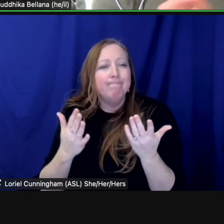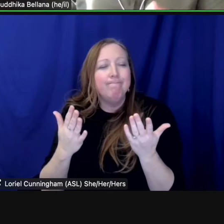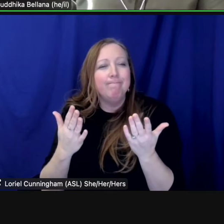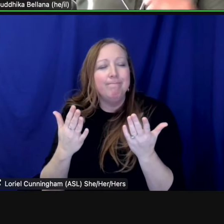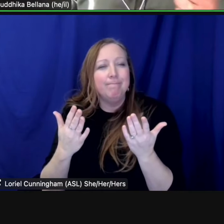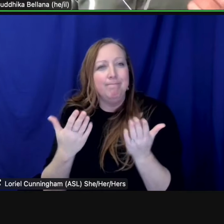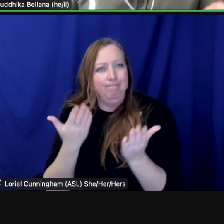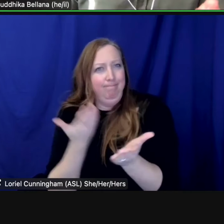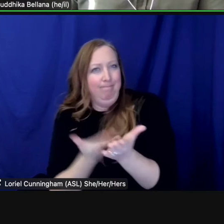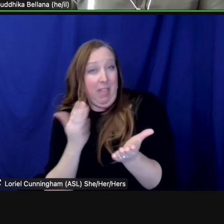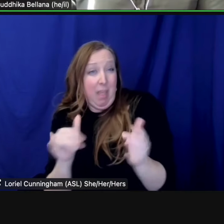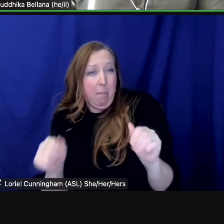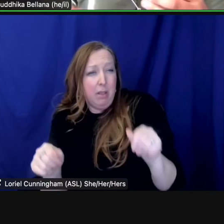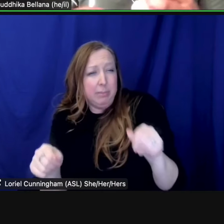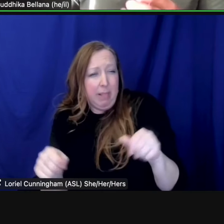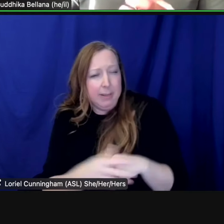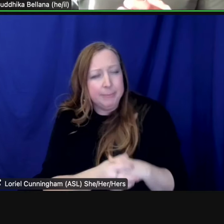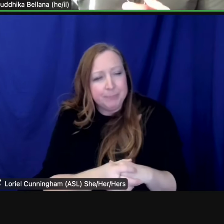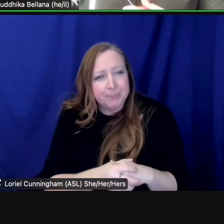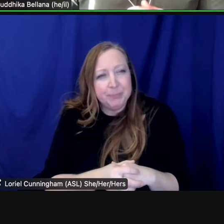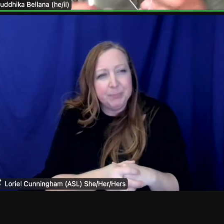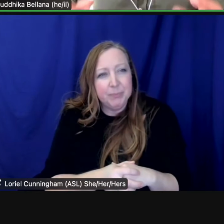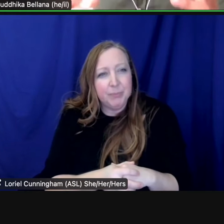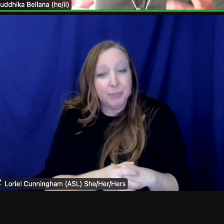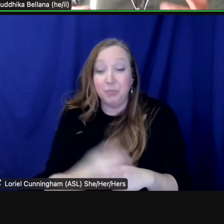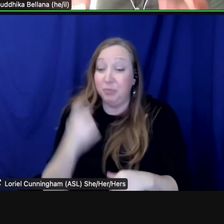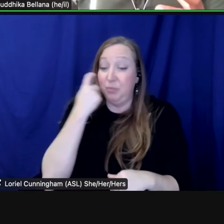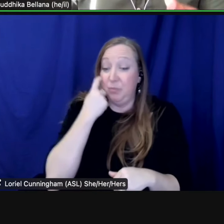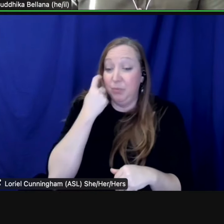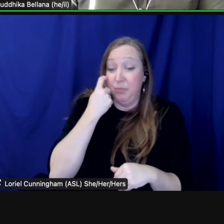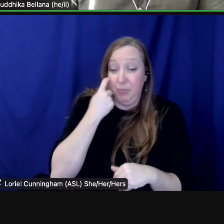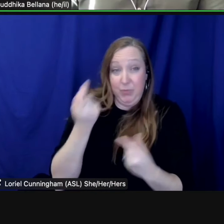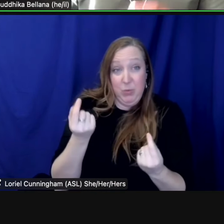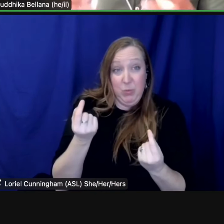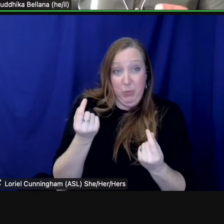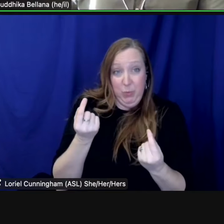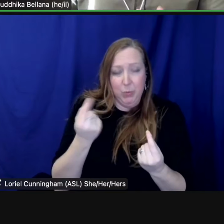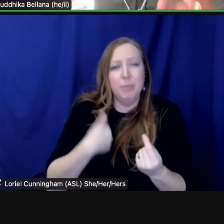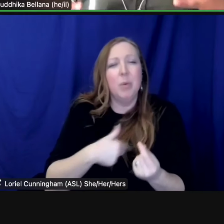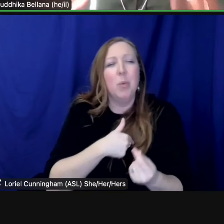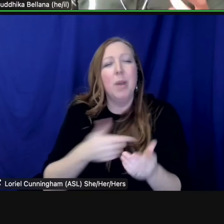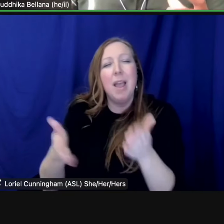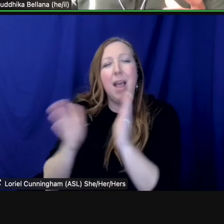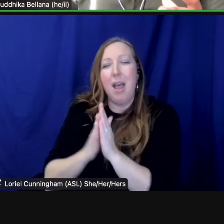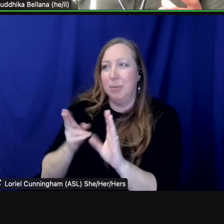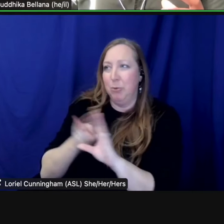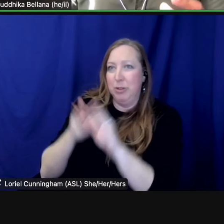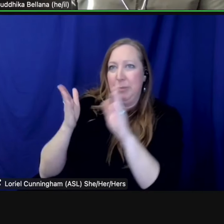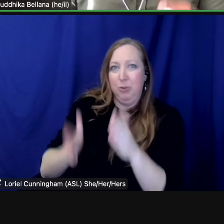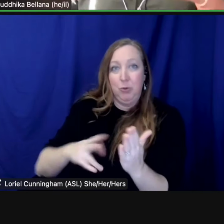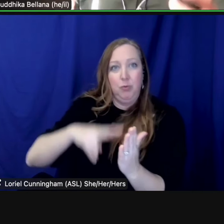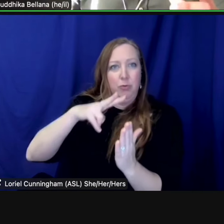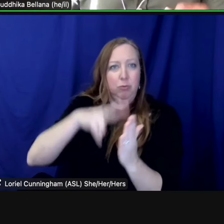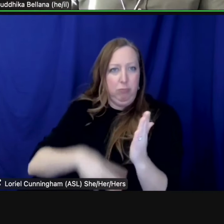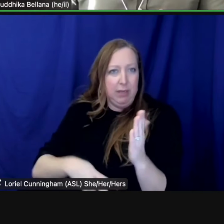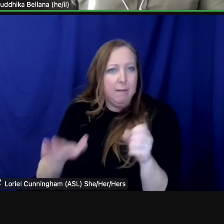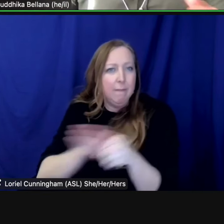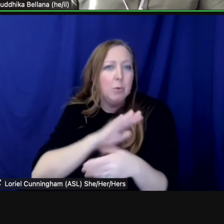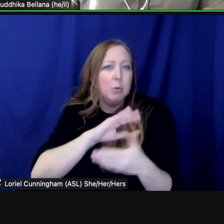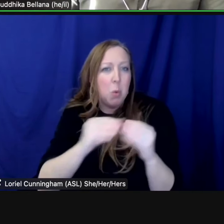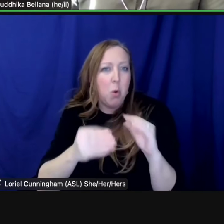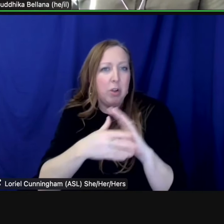possibility. So one was where we recent experiment where we actually had participants read intact stories and manipulate